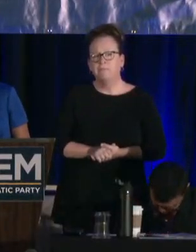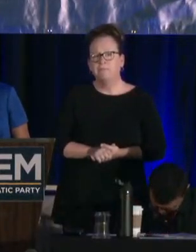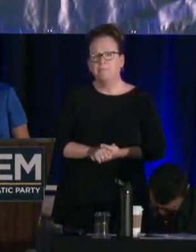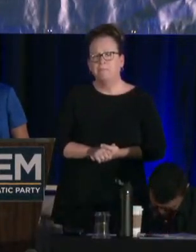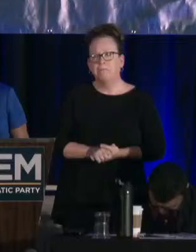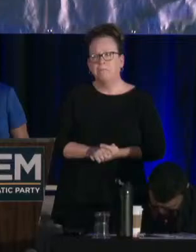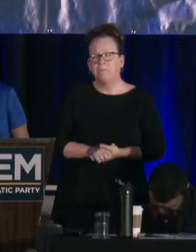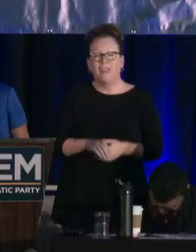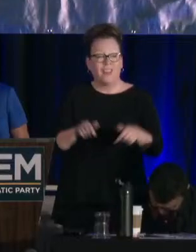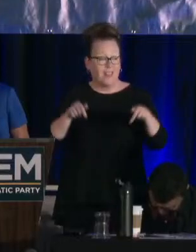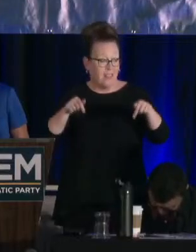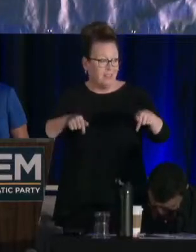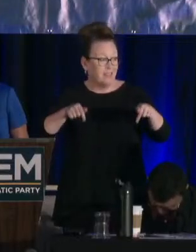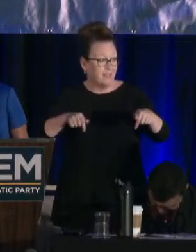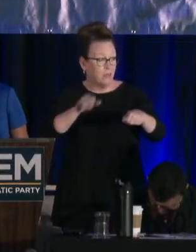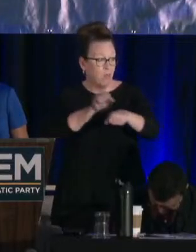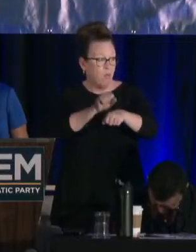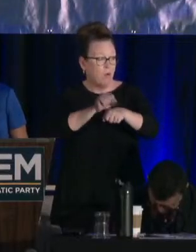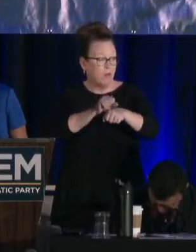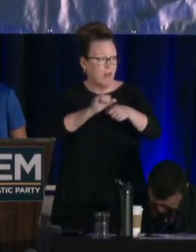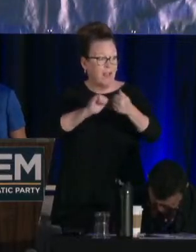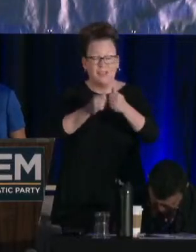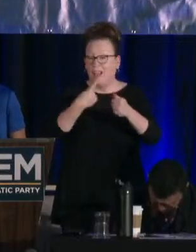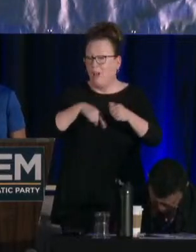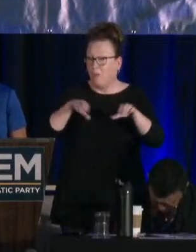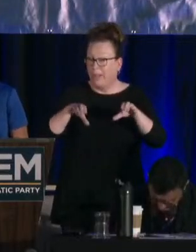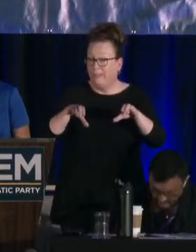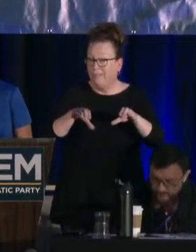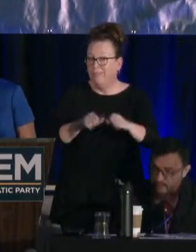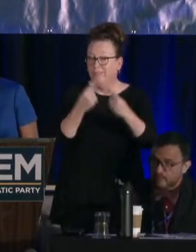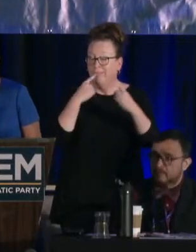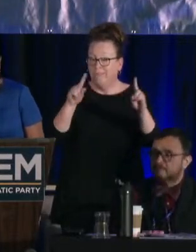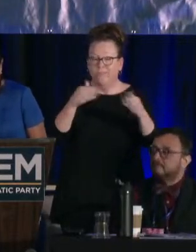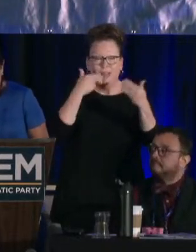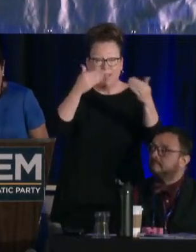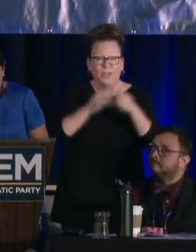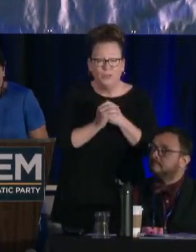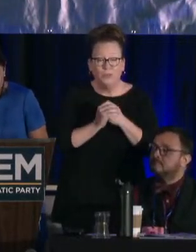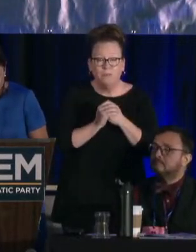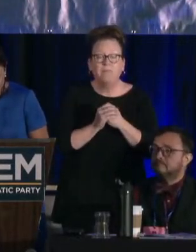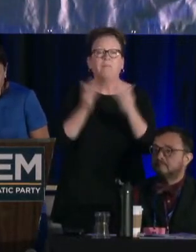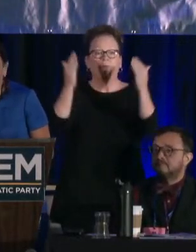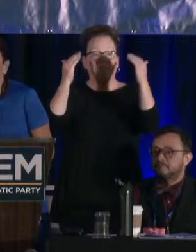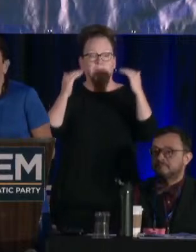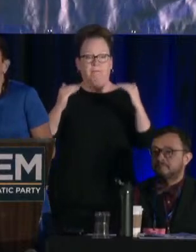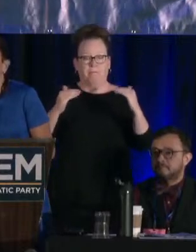this is how it gets done. Thank you. So,